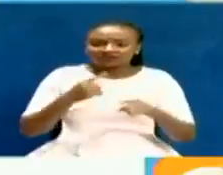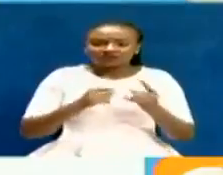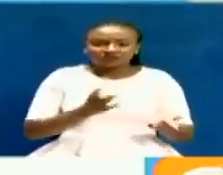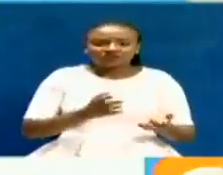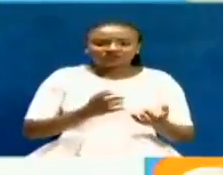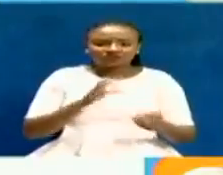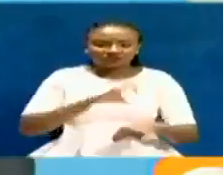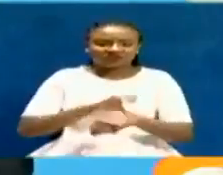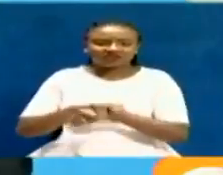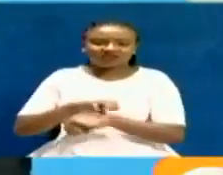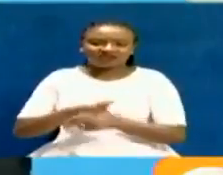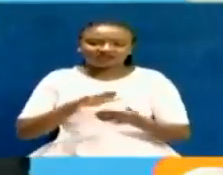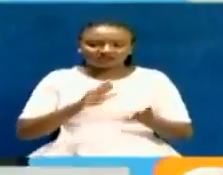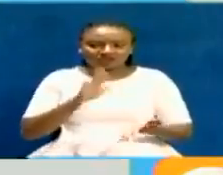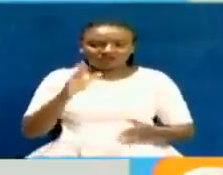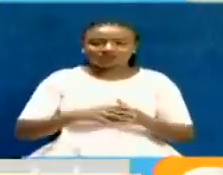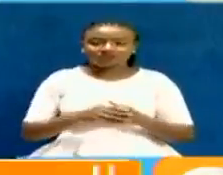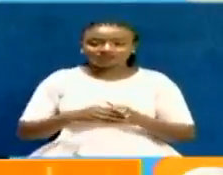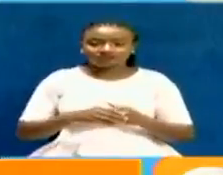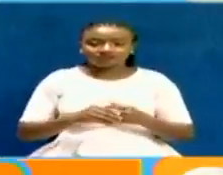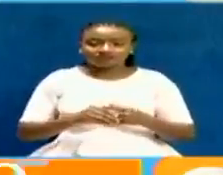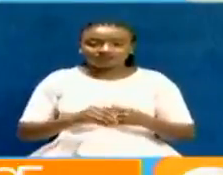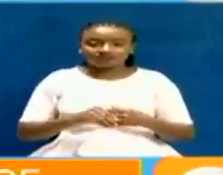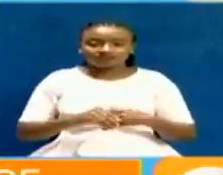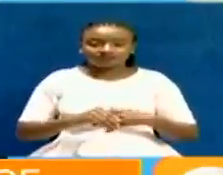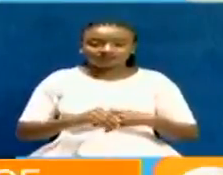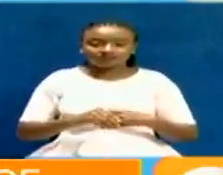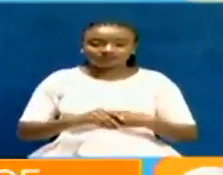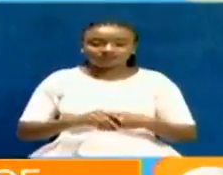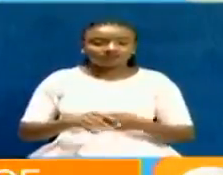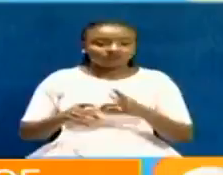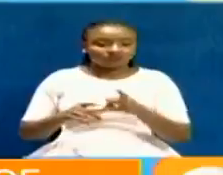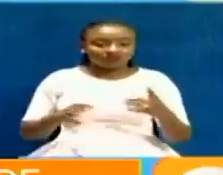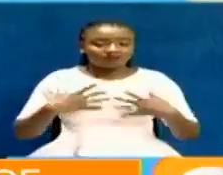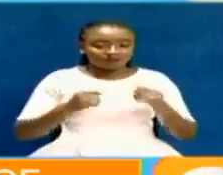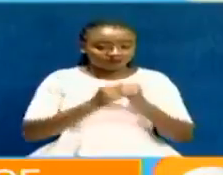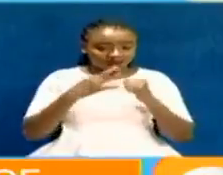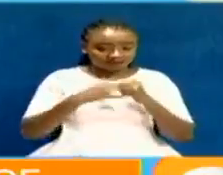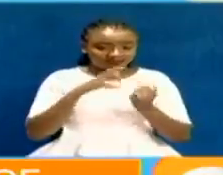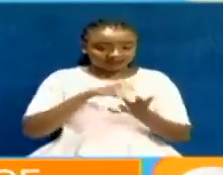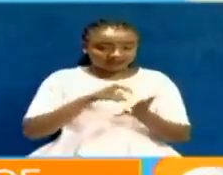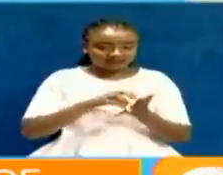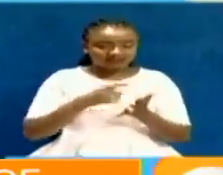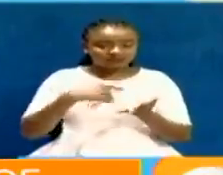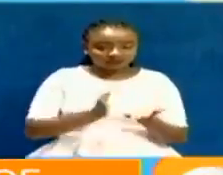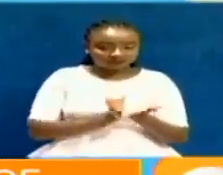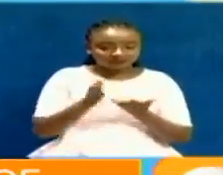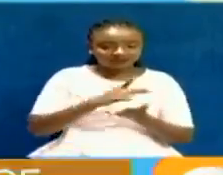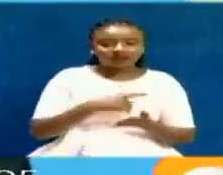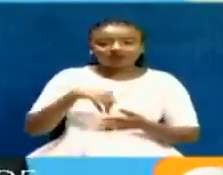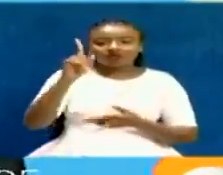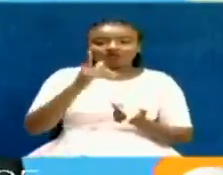for it. We also took those 18 cases to the Kemri Wellcome Trust, Kilifi, for sequence